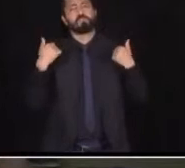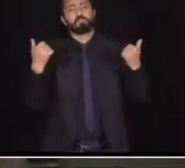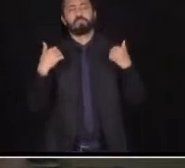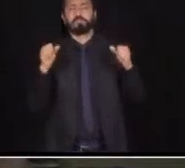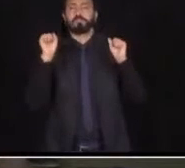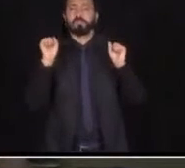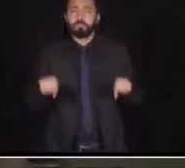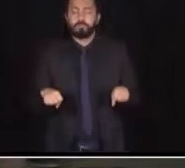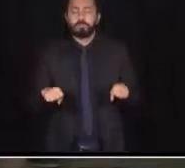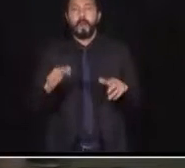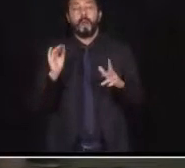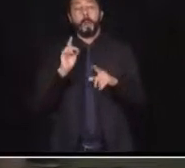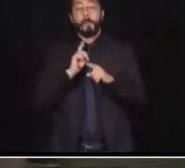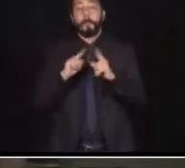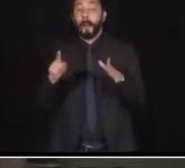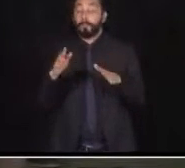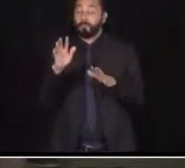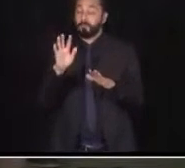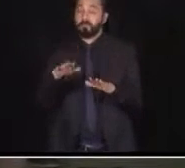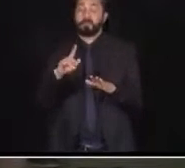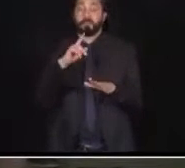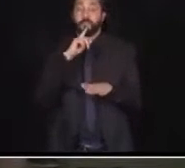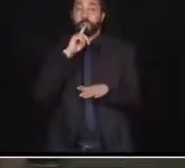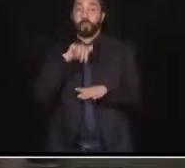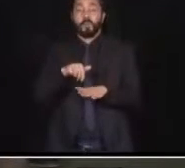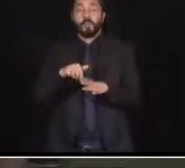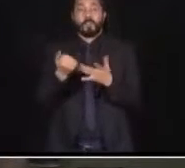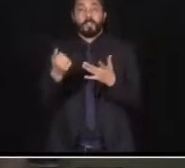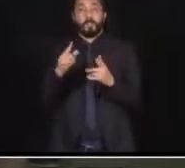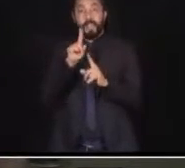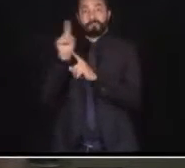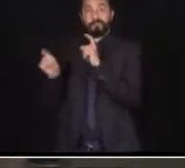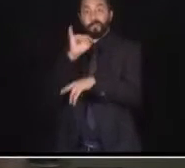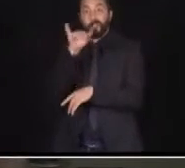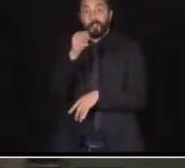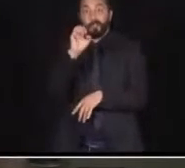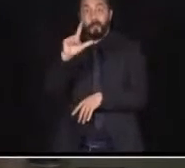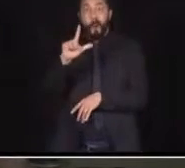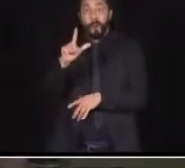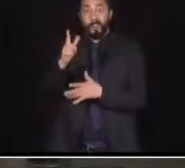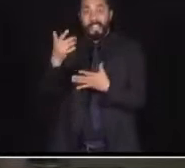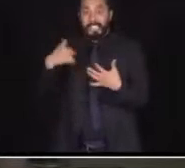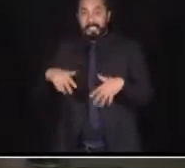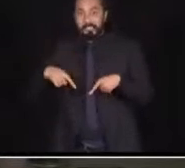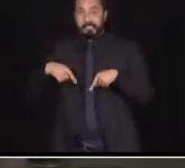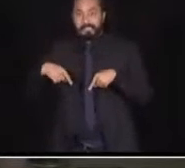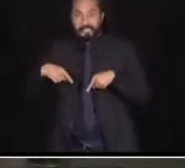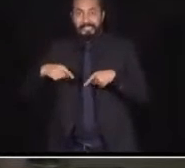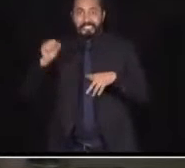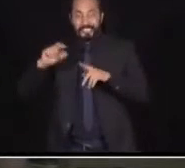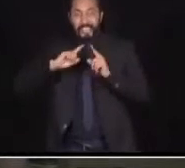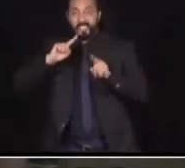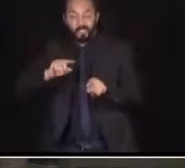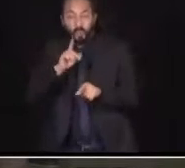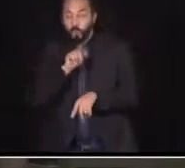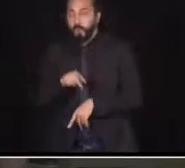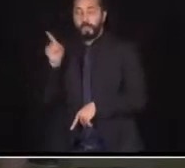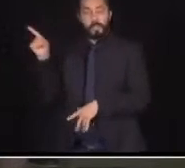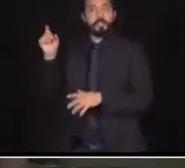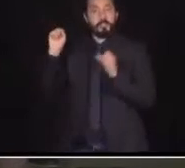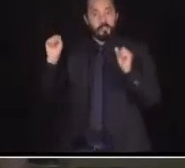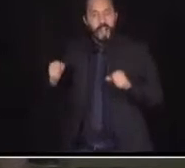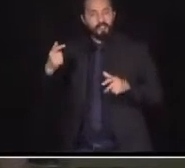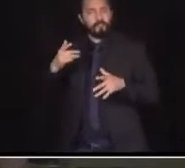And talking about working out, we got to, guys, throw me a question for Jamal. He's itching back there. I can tell he has a bright future, not only bringing us another